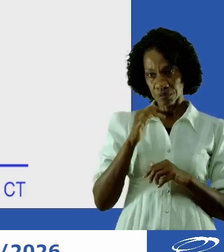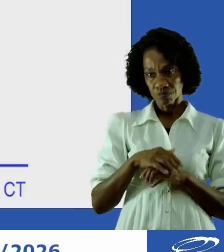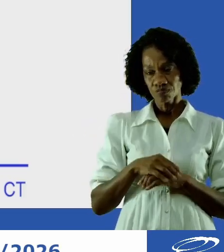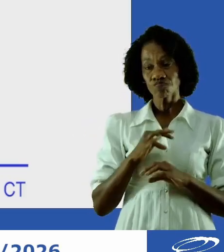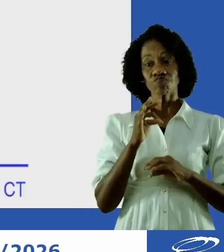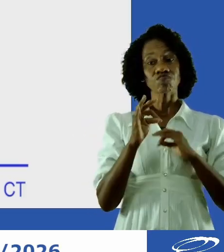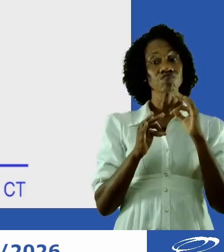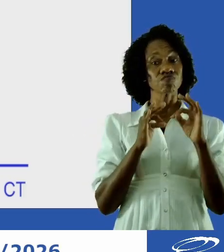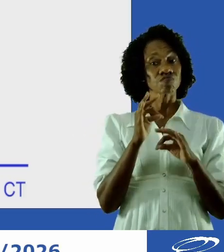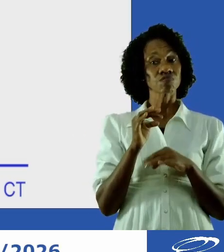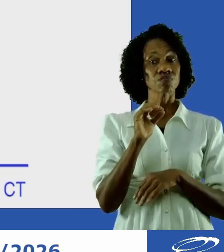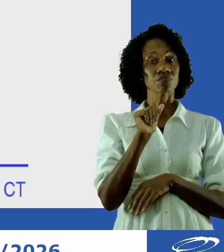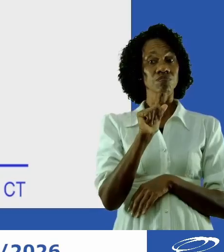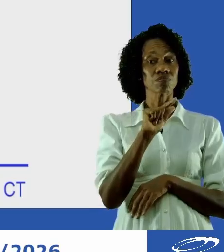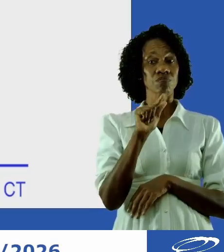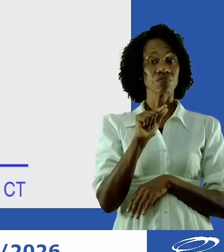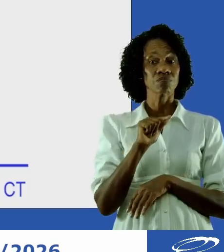this is a pool